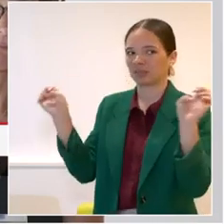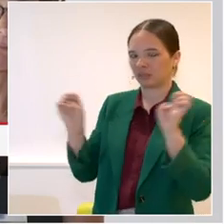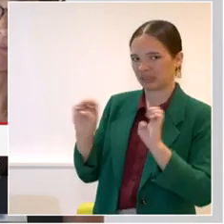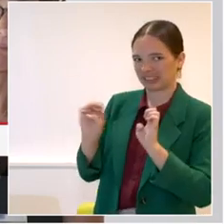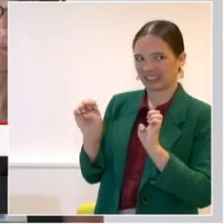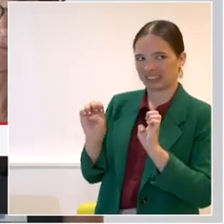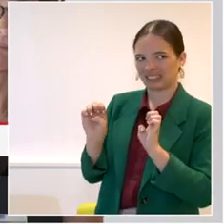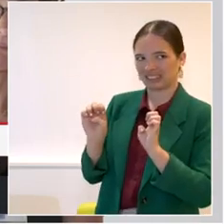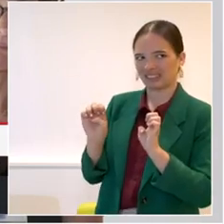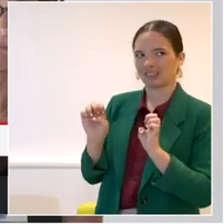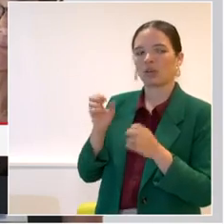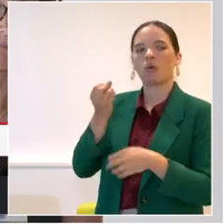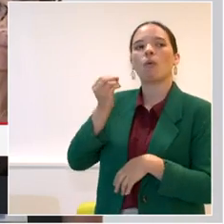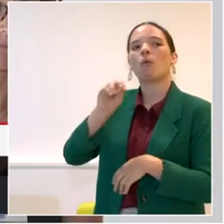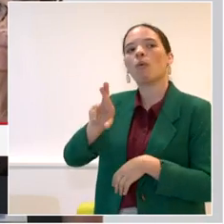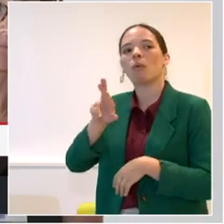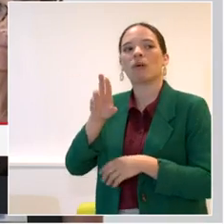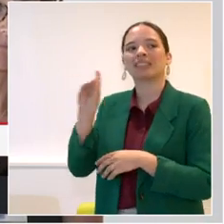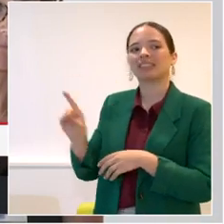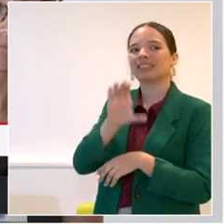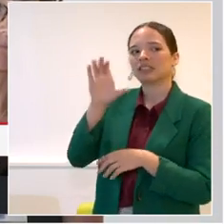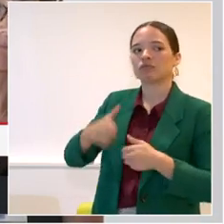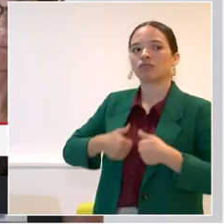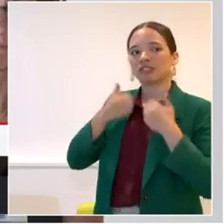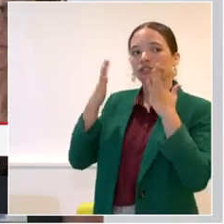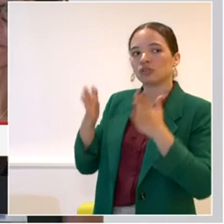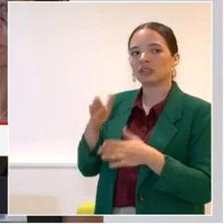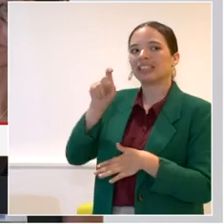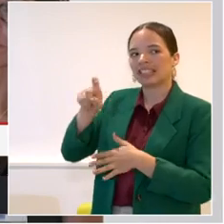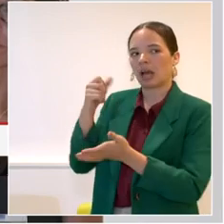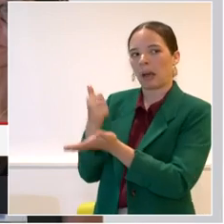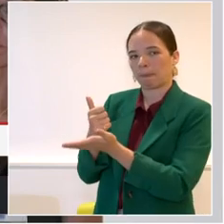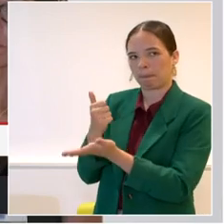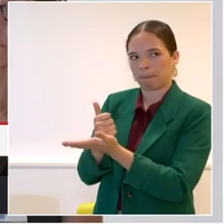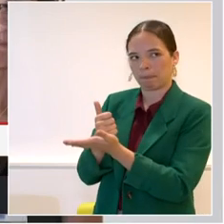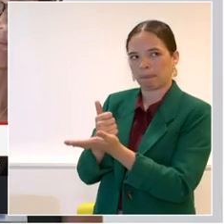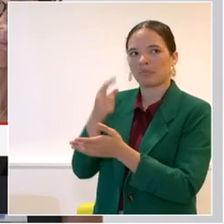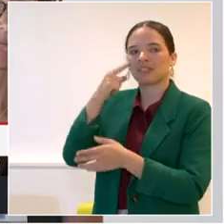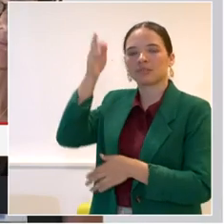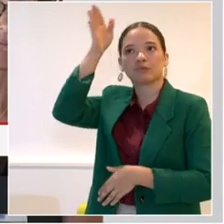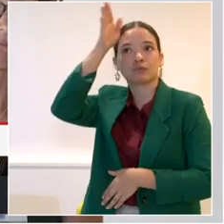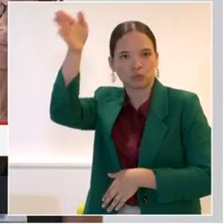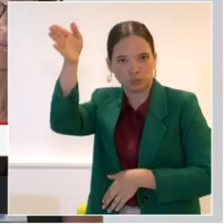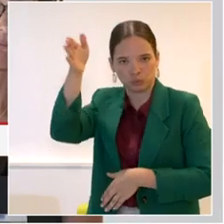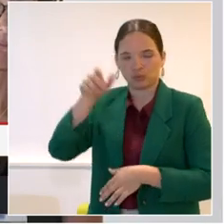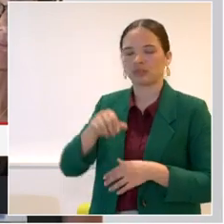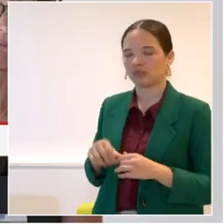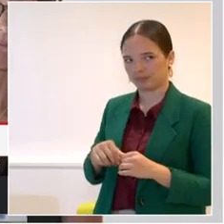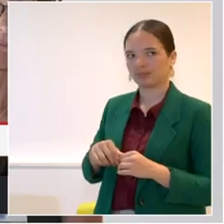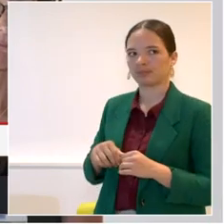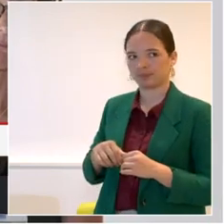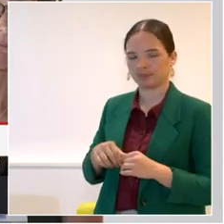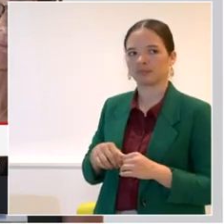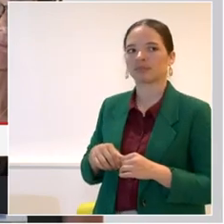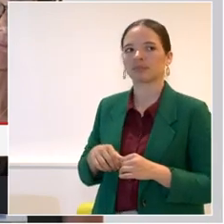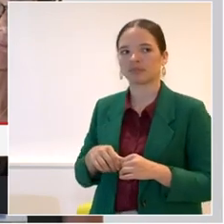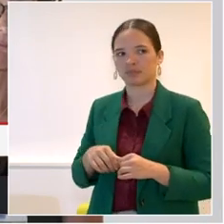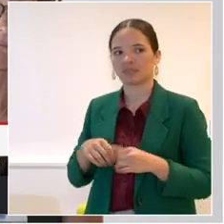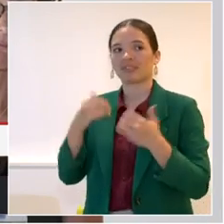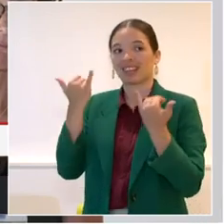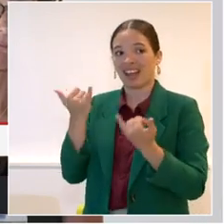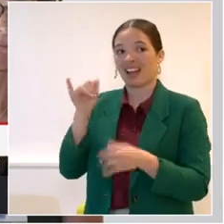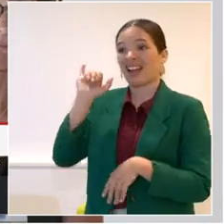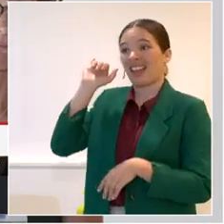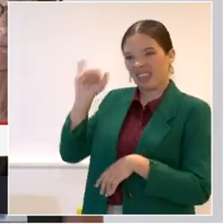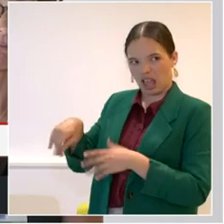residents who need to change their trajectory. And just like you heard from Anthony. So that's what these programs are